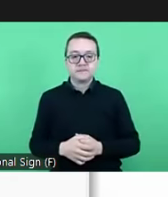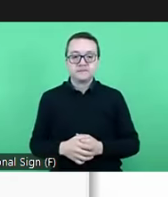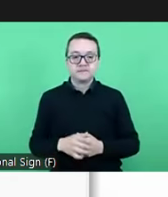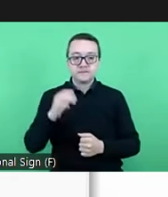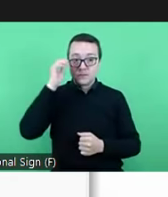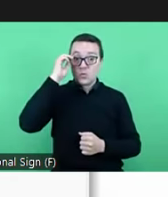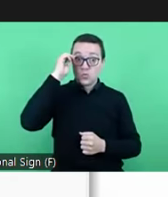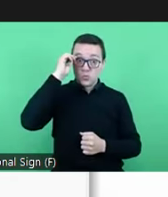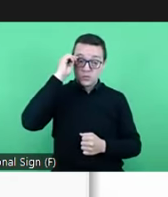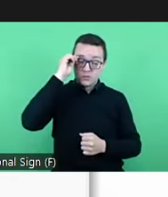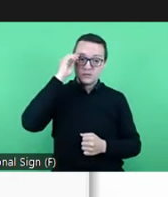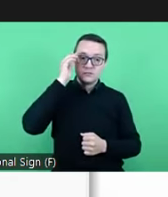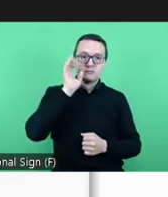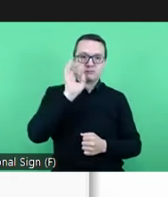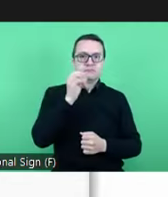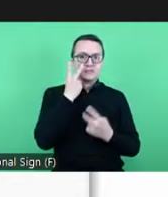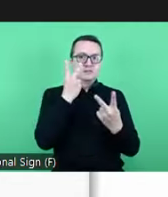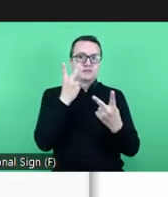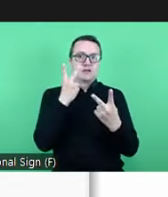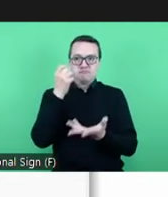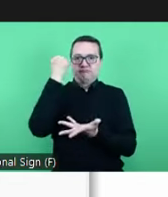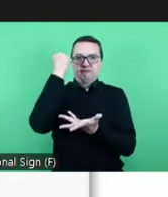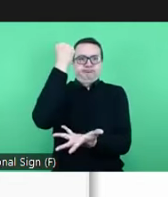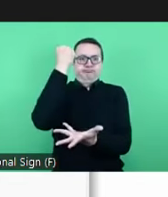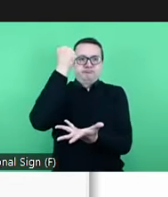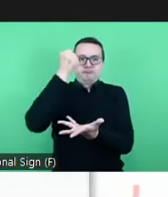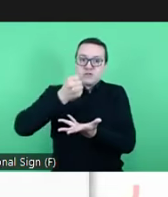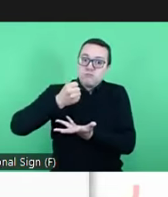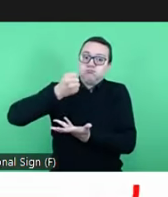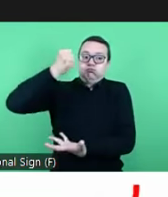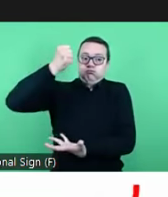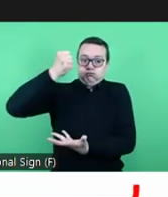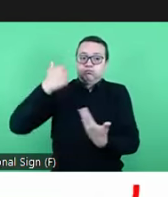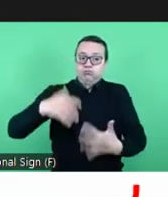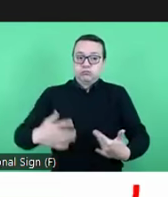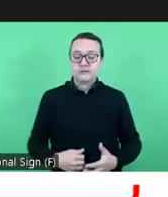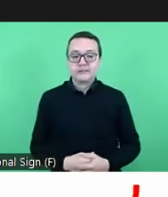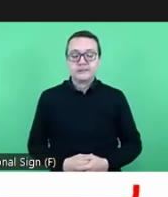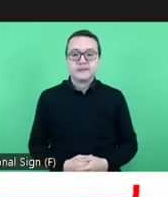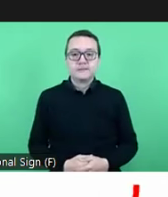you see on screen the size of our budget.